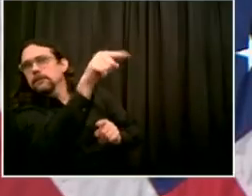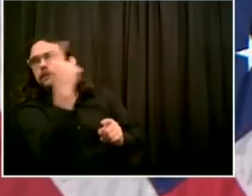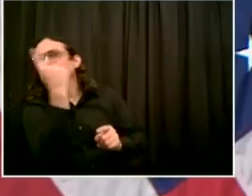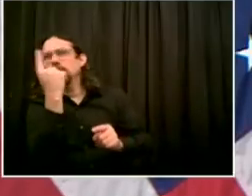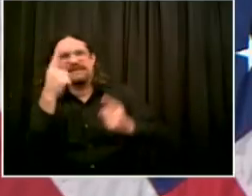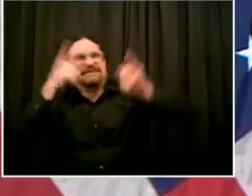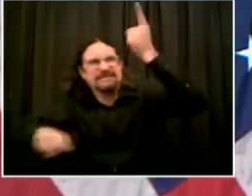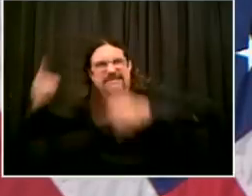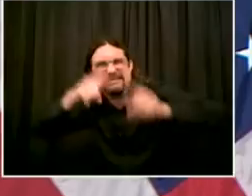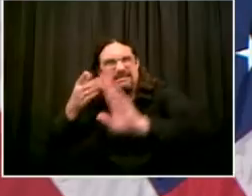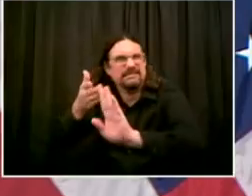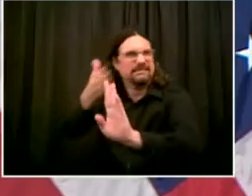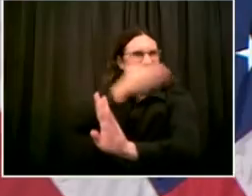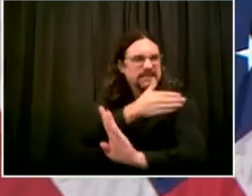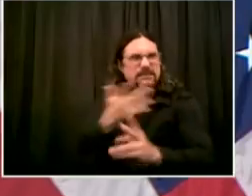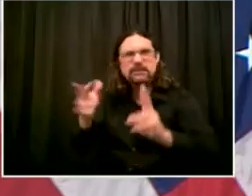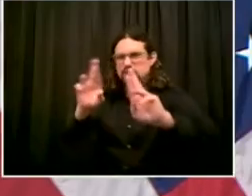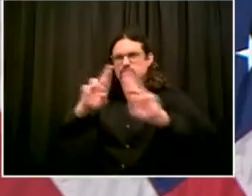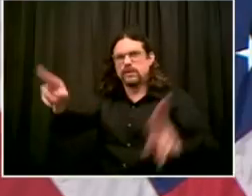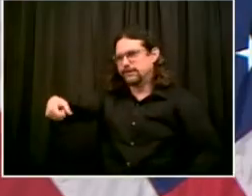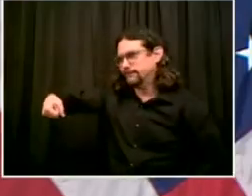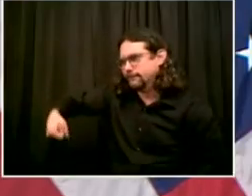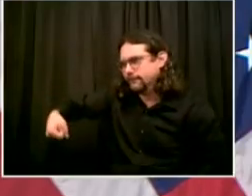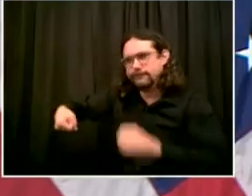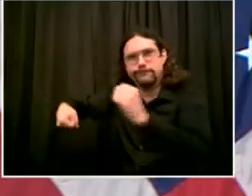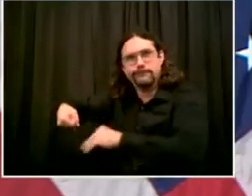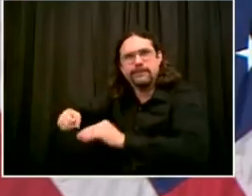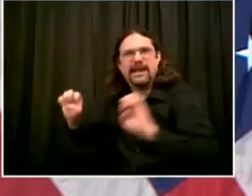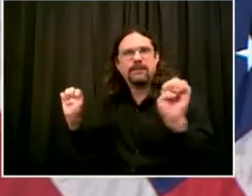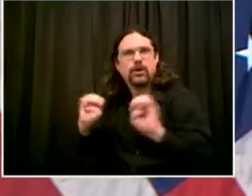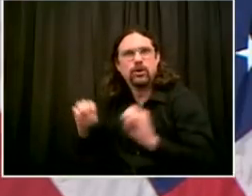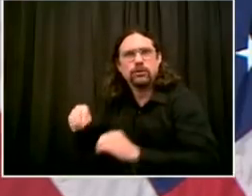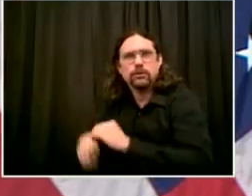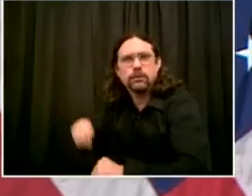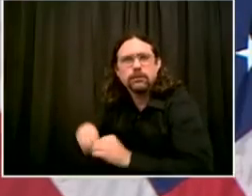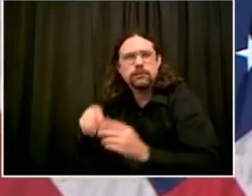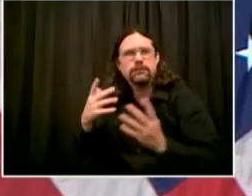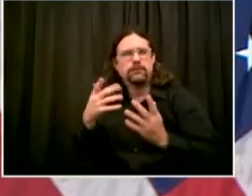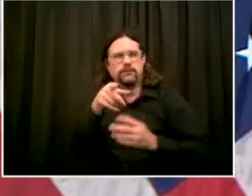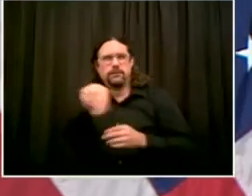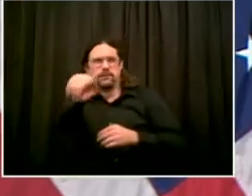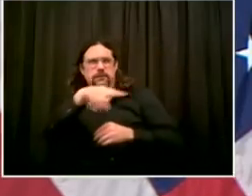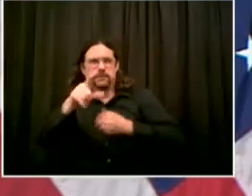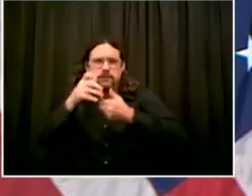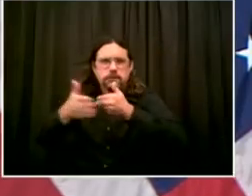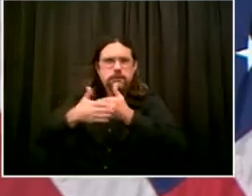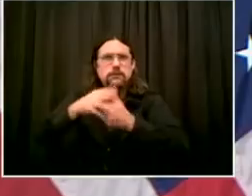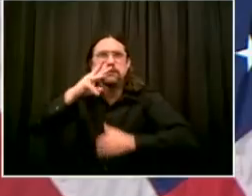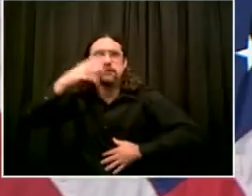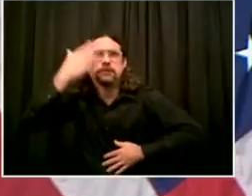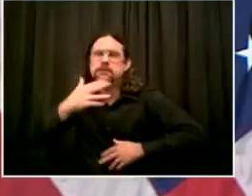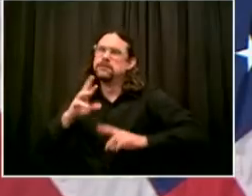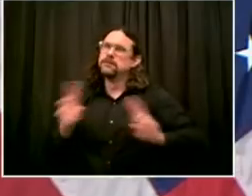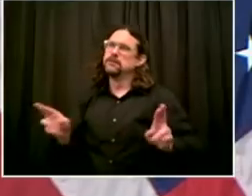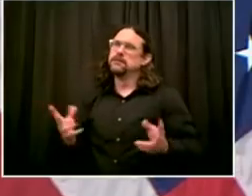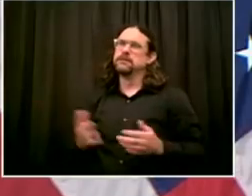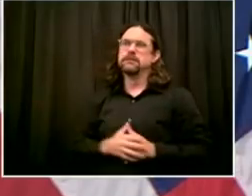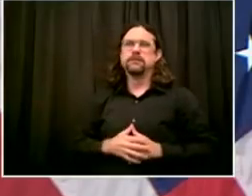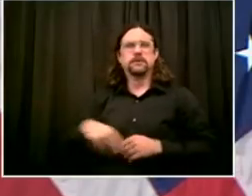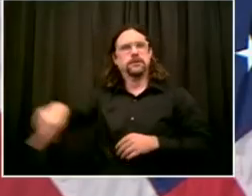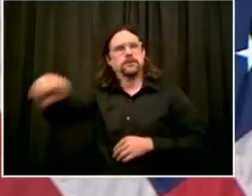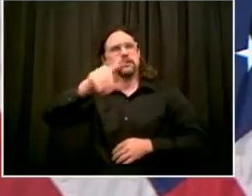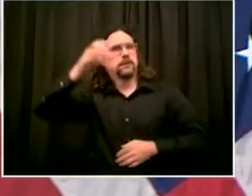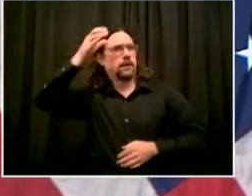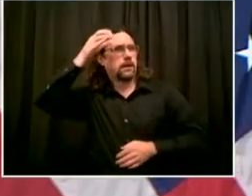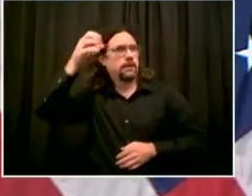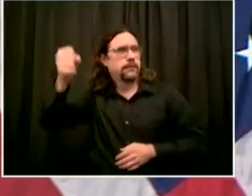flying projectiles. So what you should do is check the areas immediately surrounding your homes or businesses for any unsecured